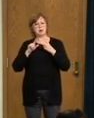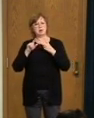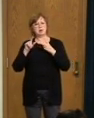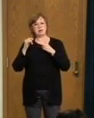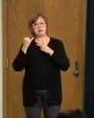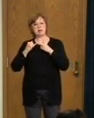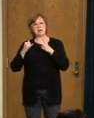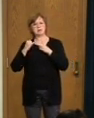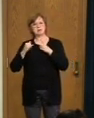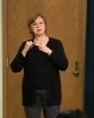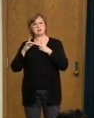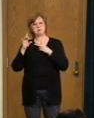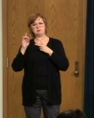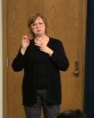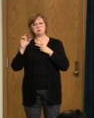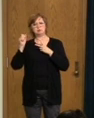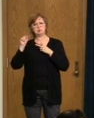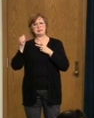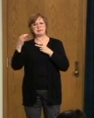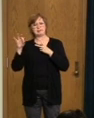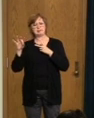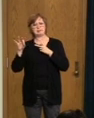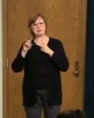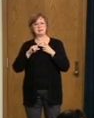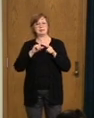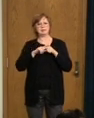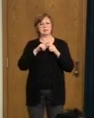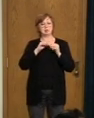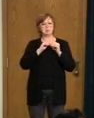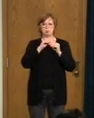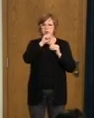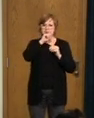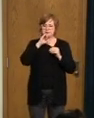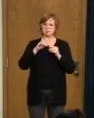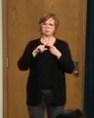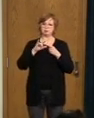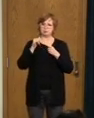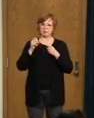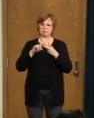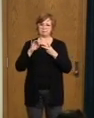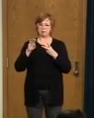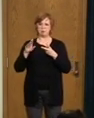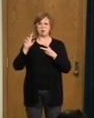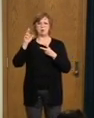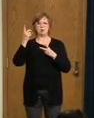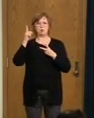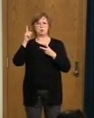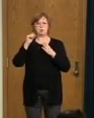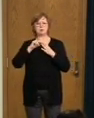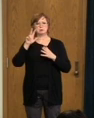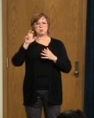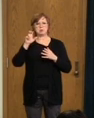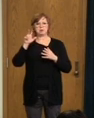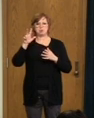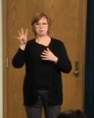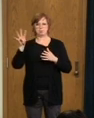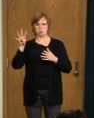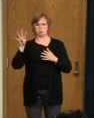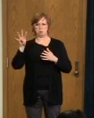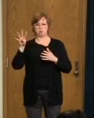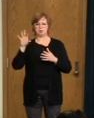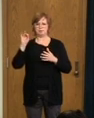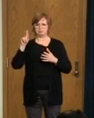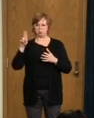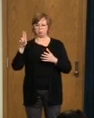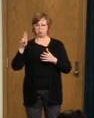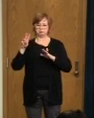January, February. We ended up with 1,334 confirmed cases of the flu. Now, understanding not everyone would send